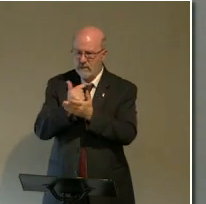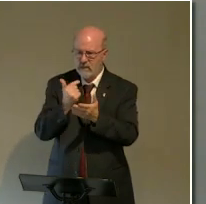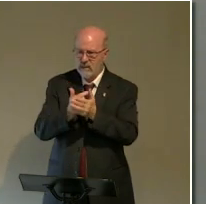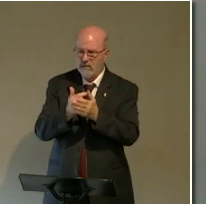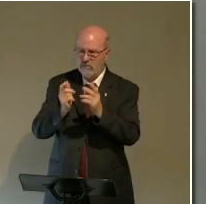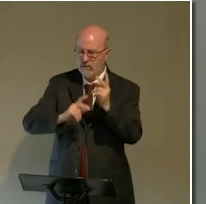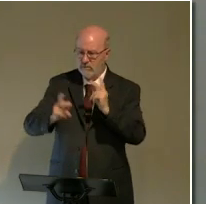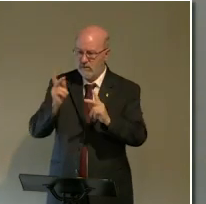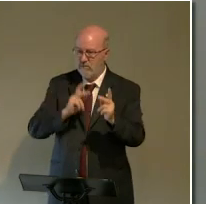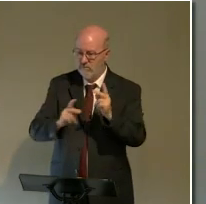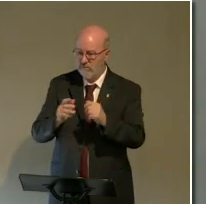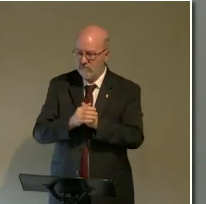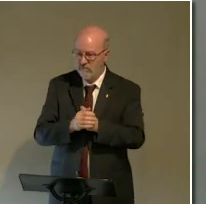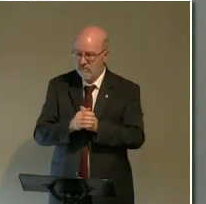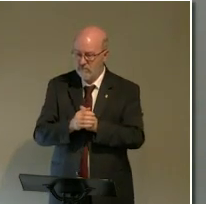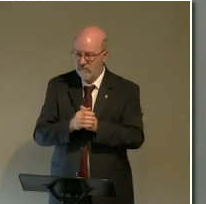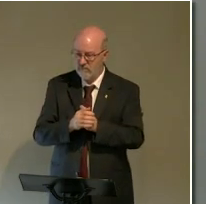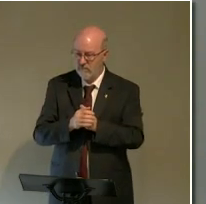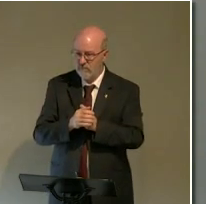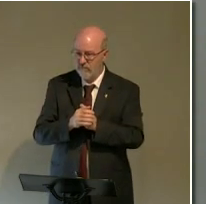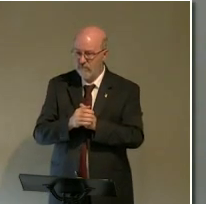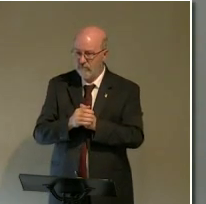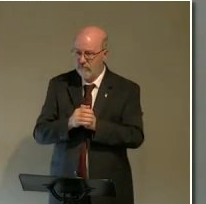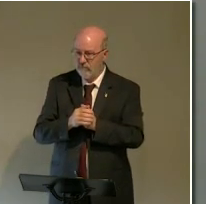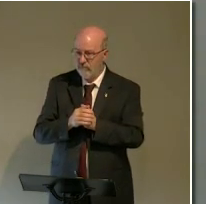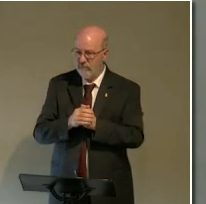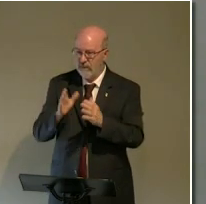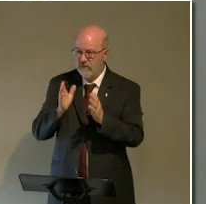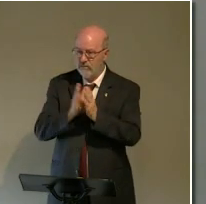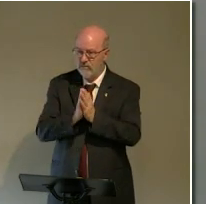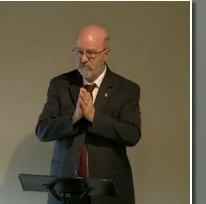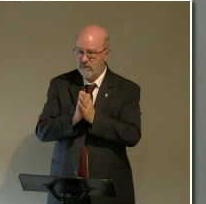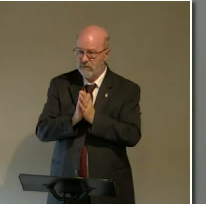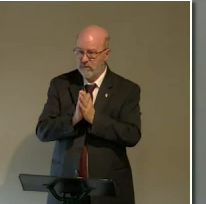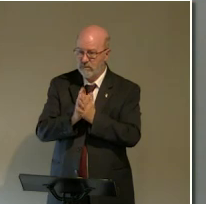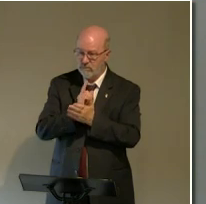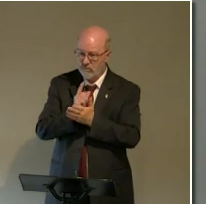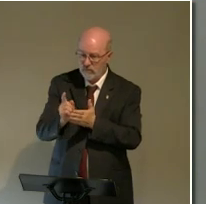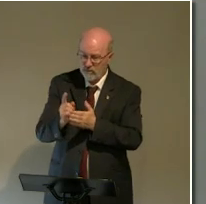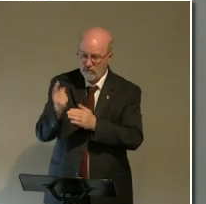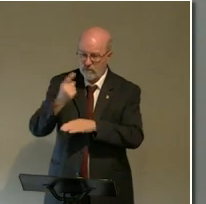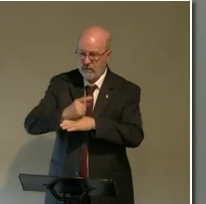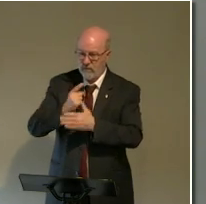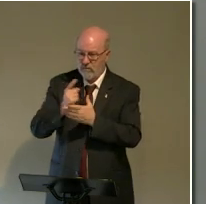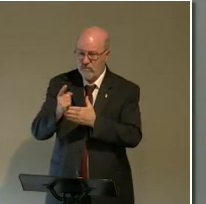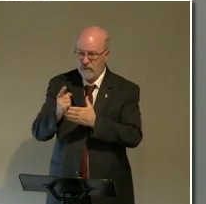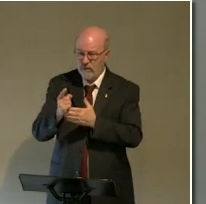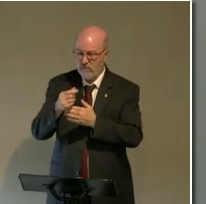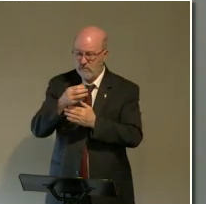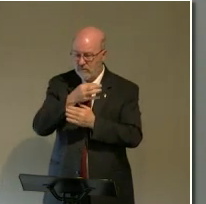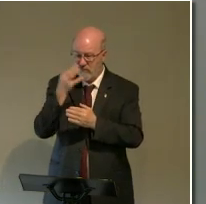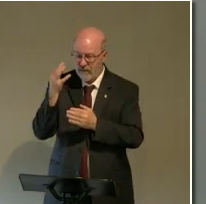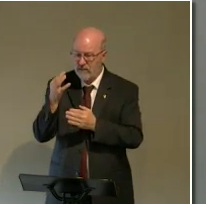these people, okay? Let's pray the whole week. Let's take one day out of the week where we can